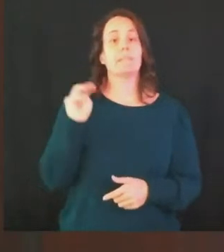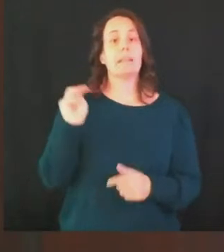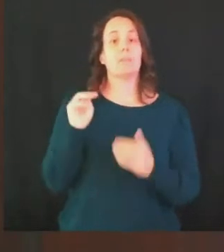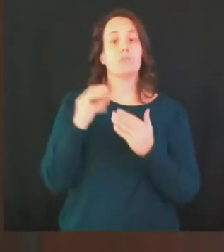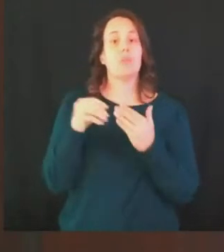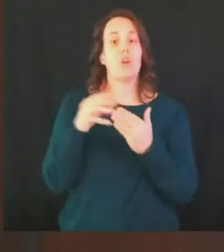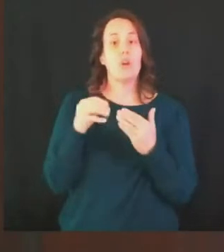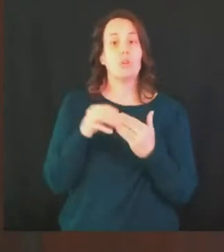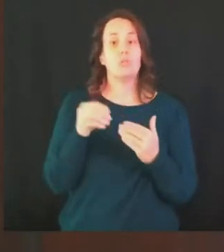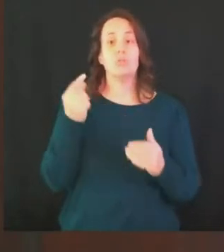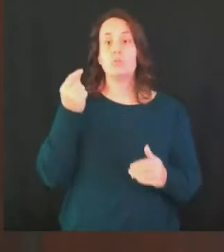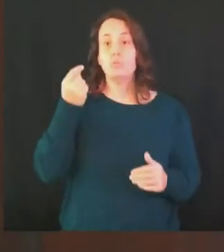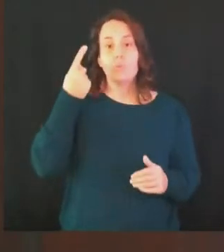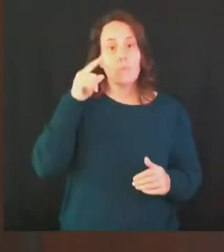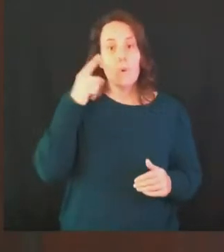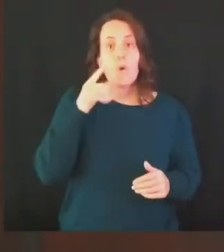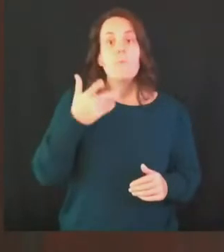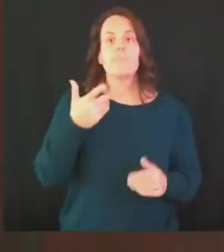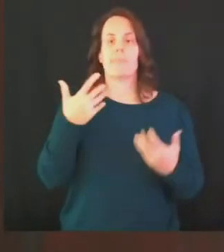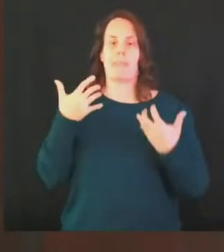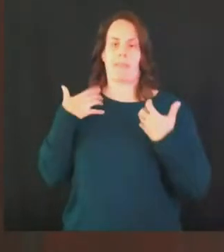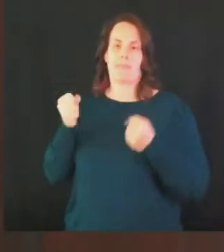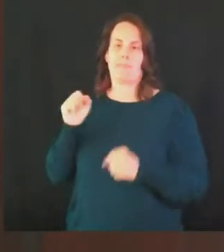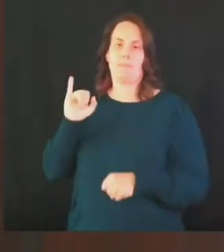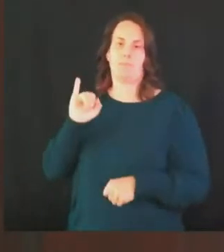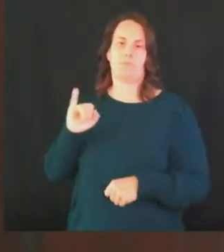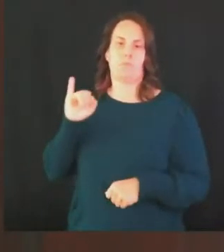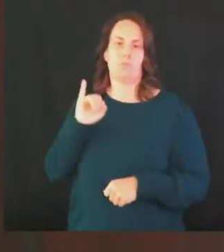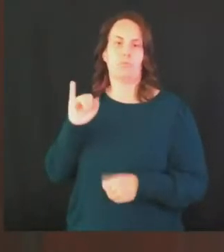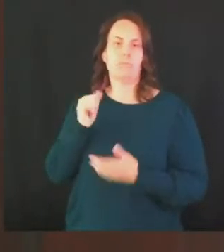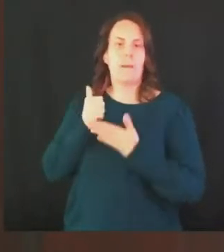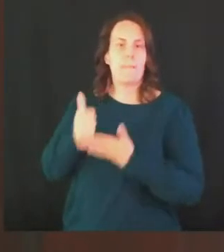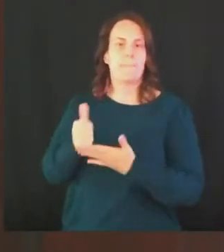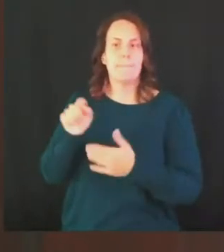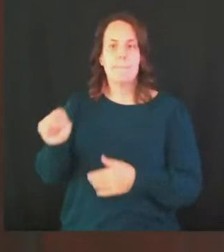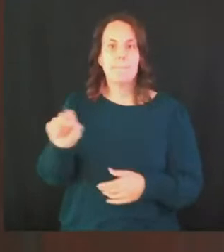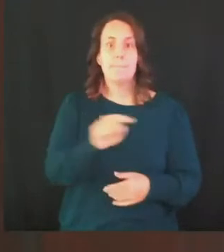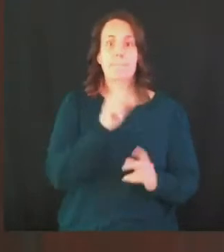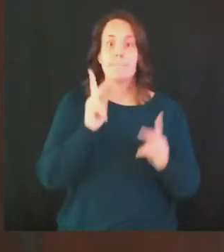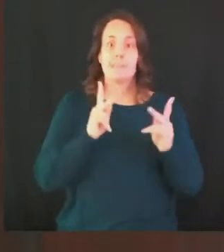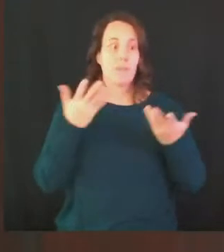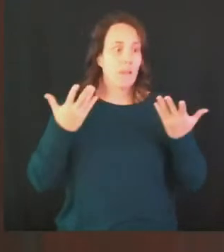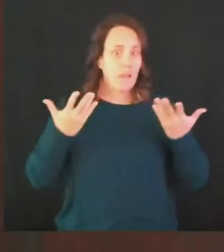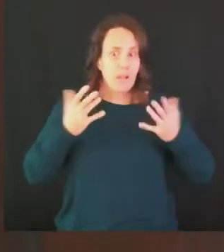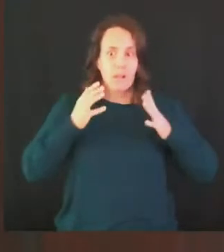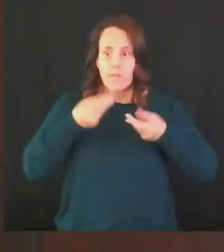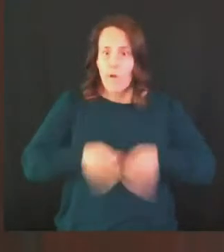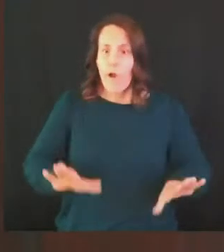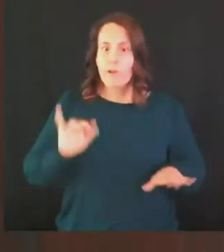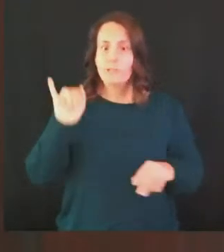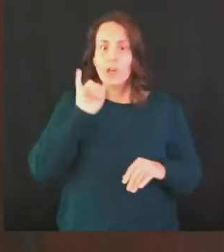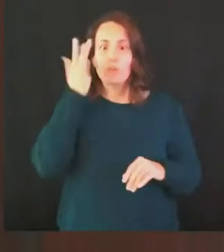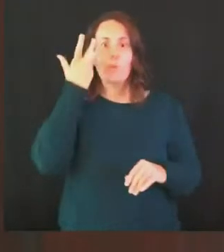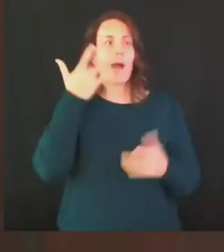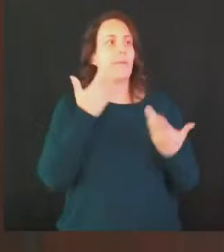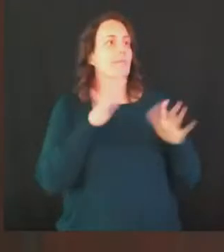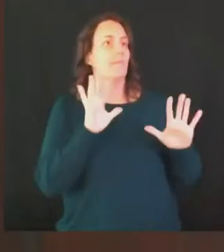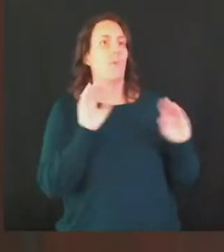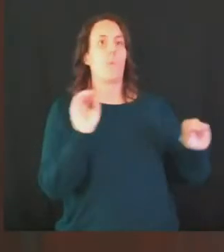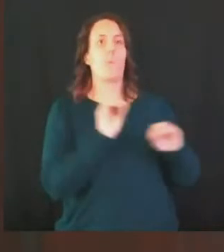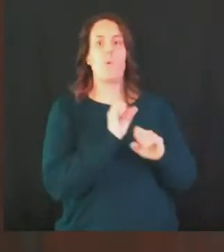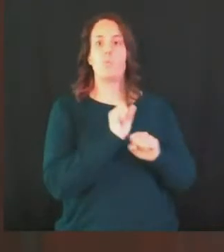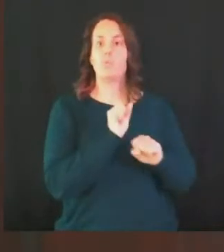year. Because we need to make sure folks have the support they need to handle the financial crisis challenges